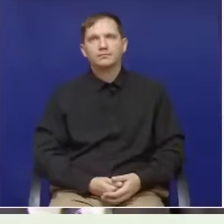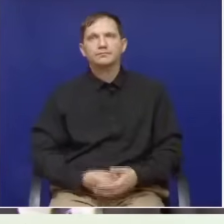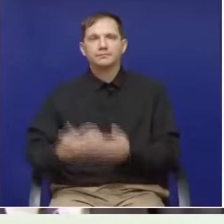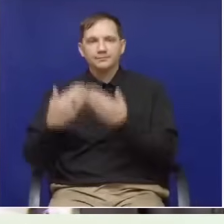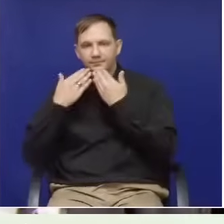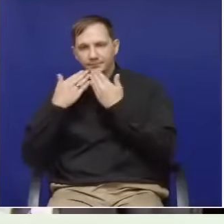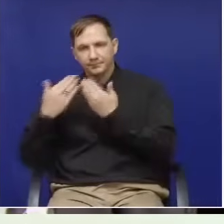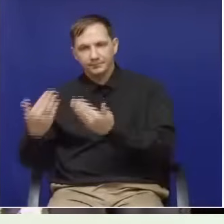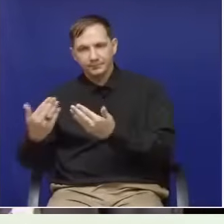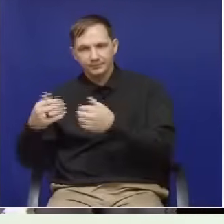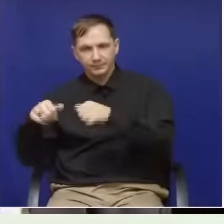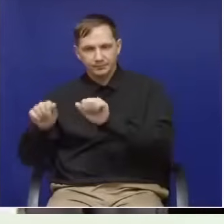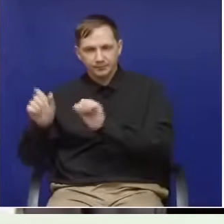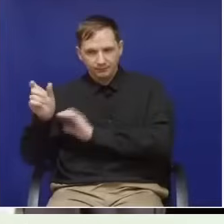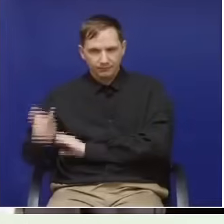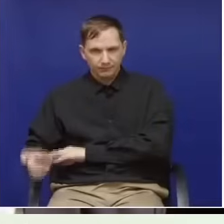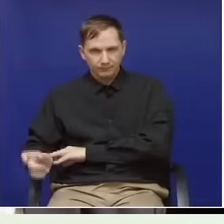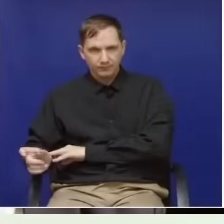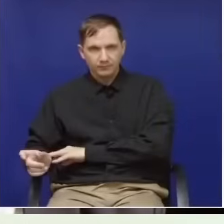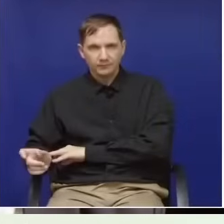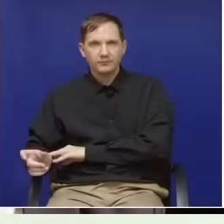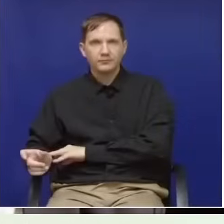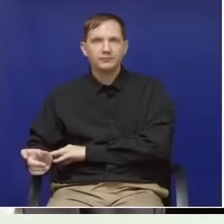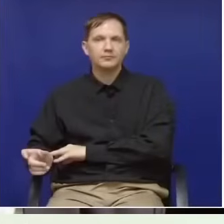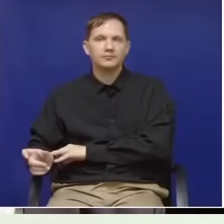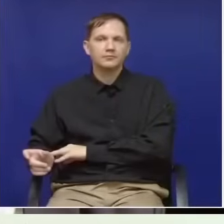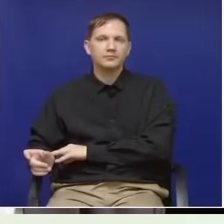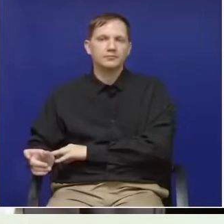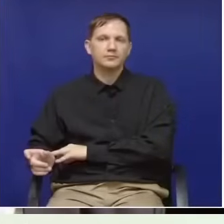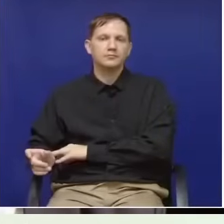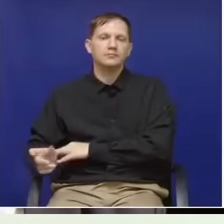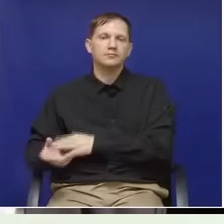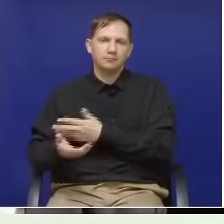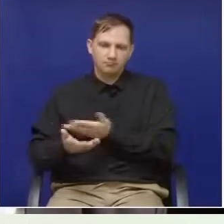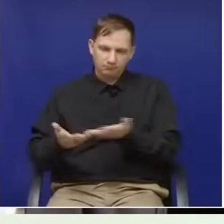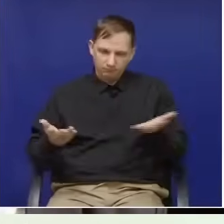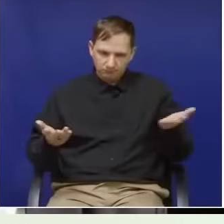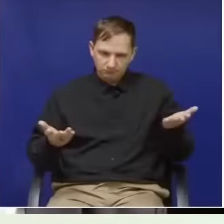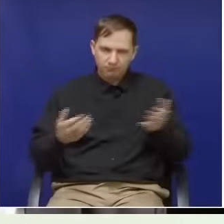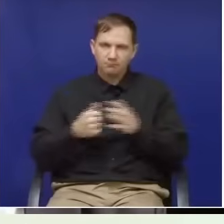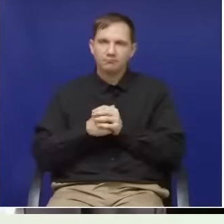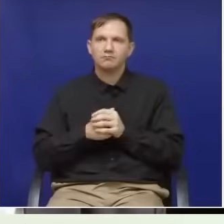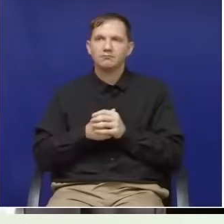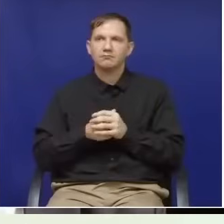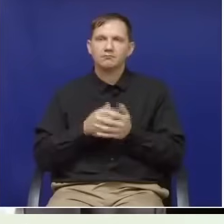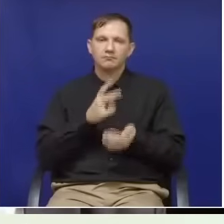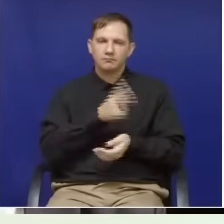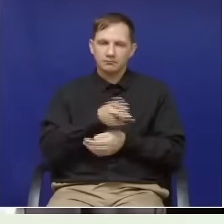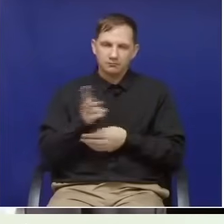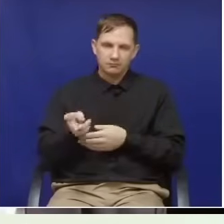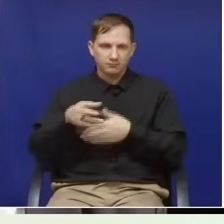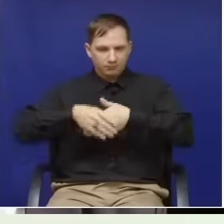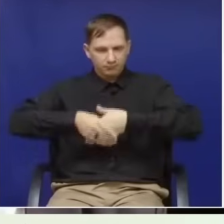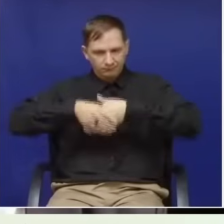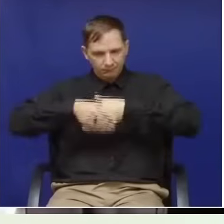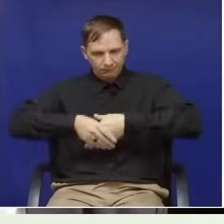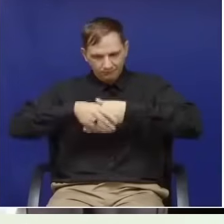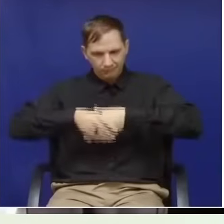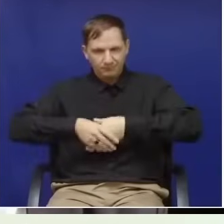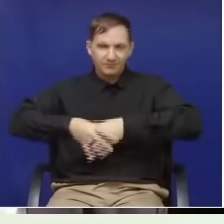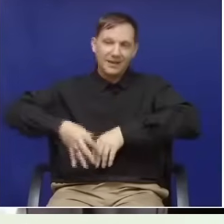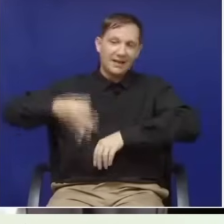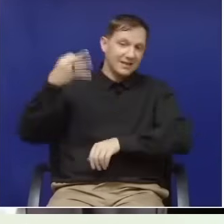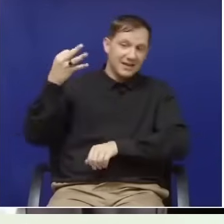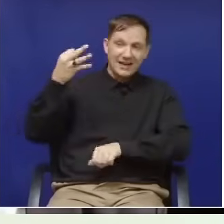Nakens Amtramistul, in the full sitting of the National Assembly, let's once again congratulate the 3 times